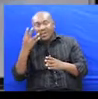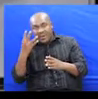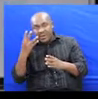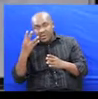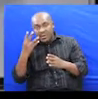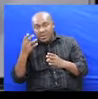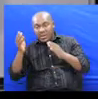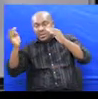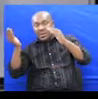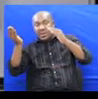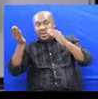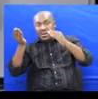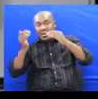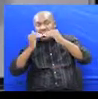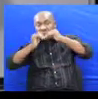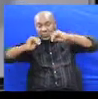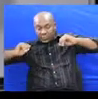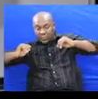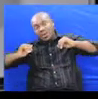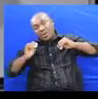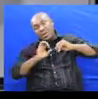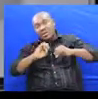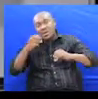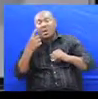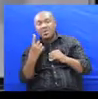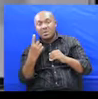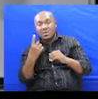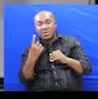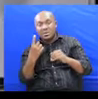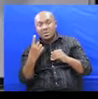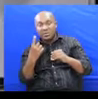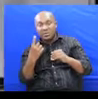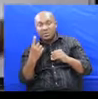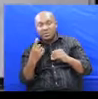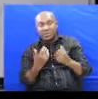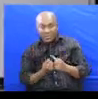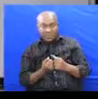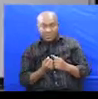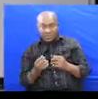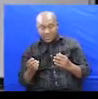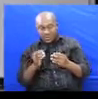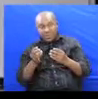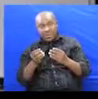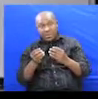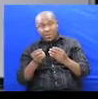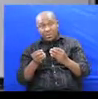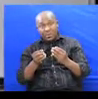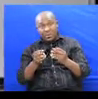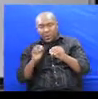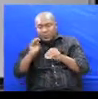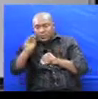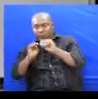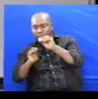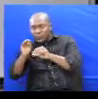centimeter cubic. So the answer will be equal to 0.4 decimeter cubic. This is where 0.4